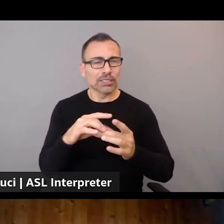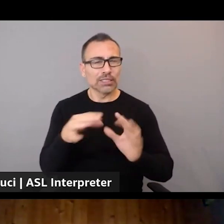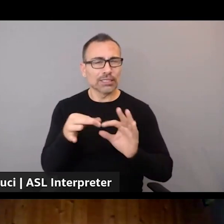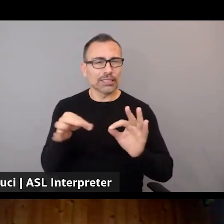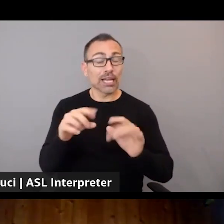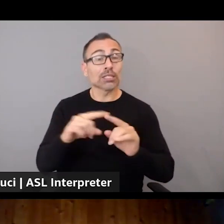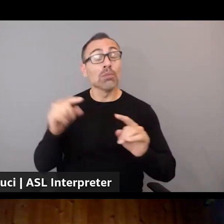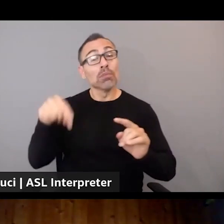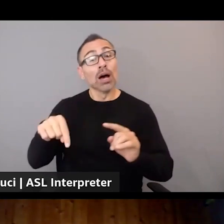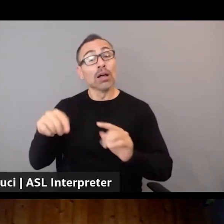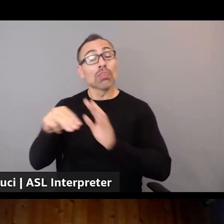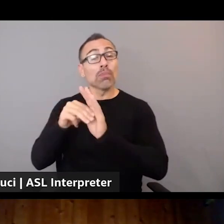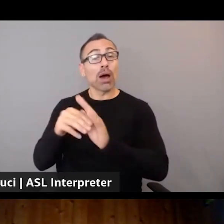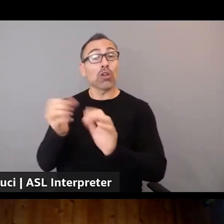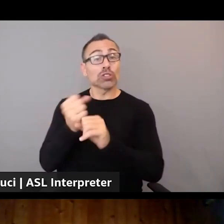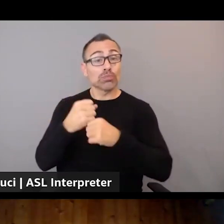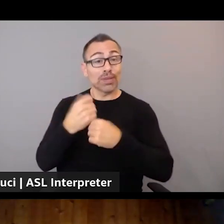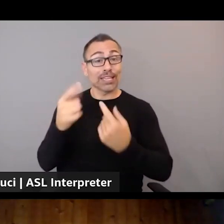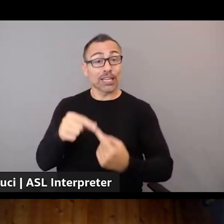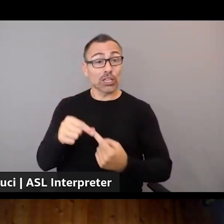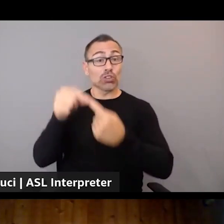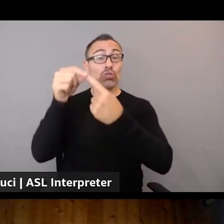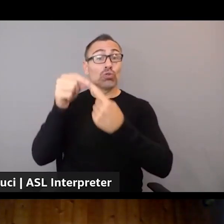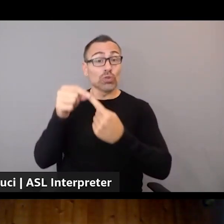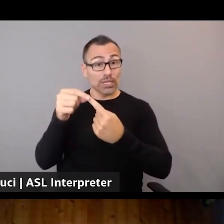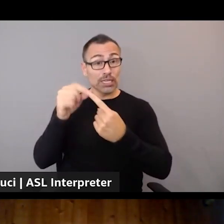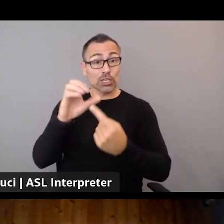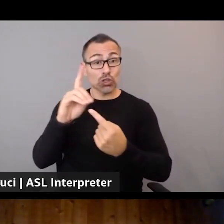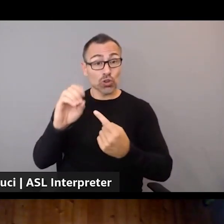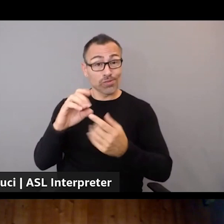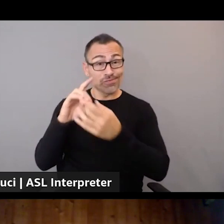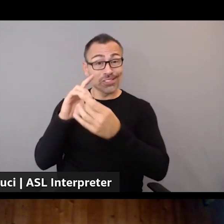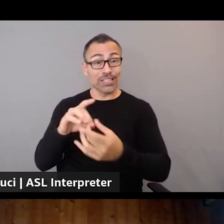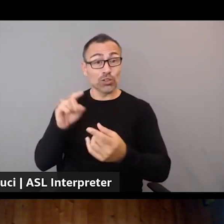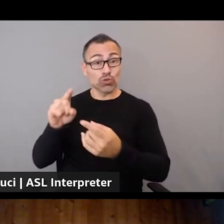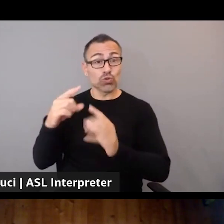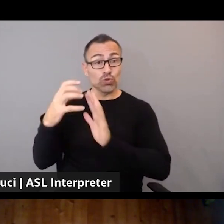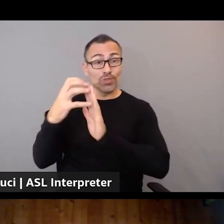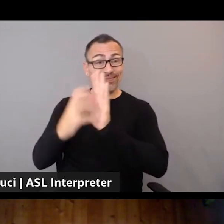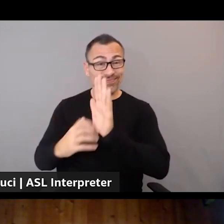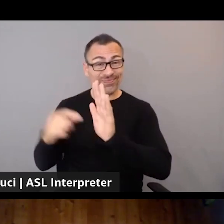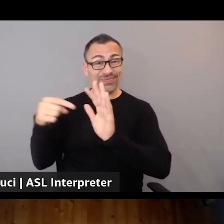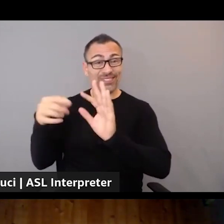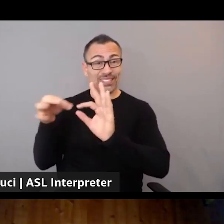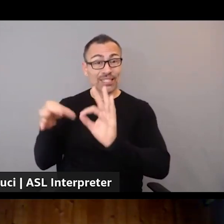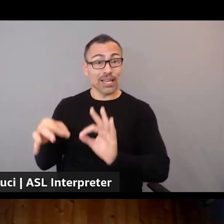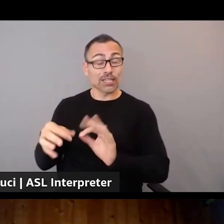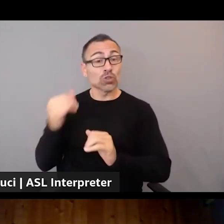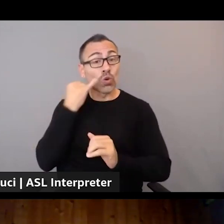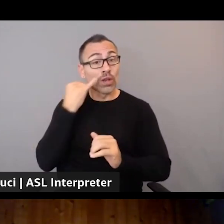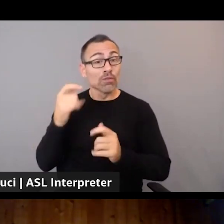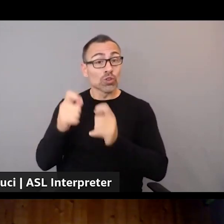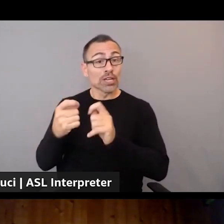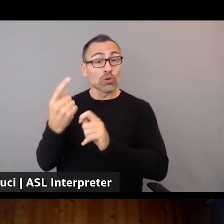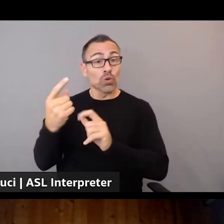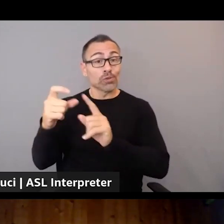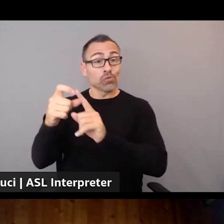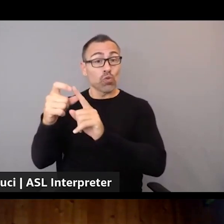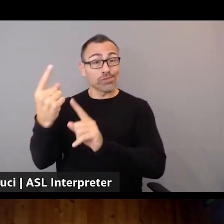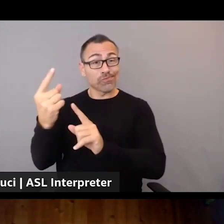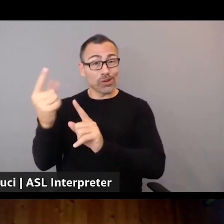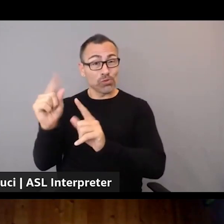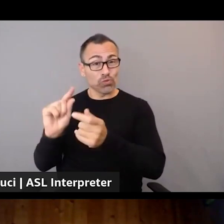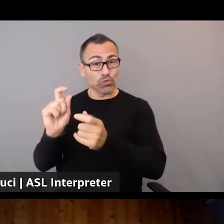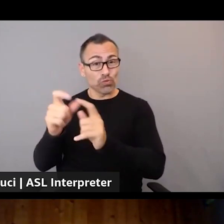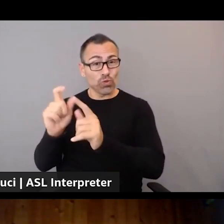creating a unique serial code based on the text itself. So if you slightly tweak one word, you'll have a different